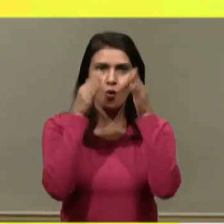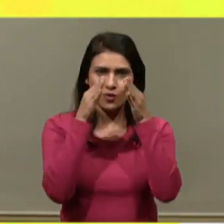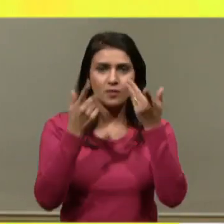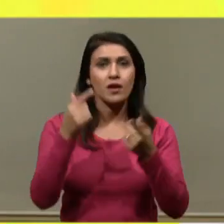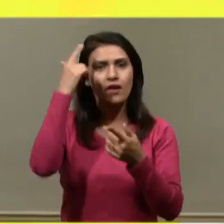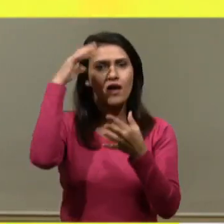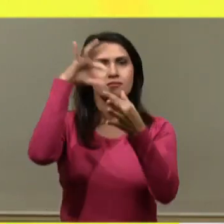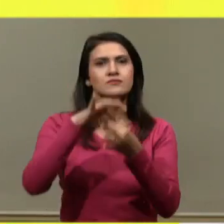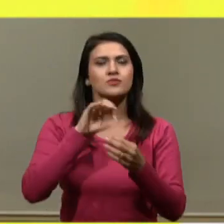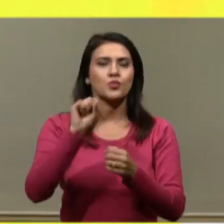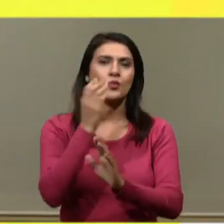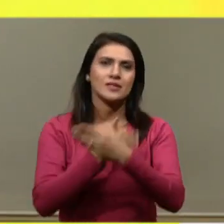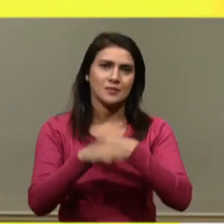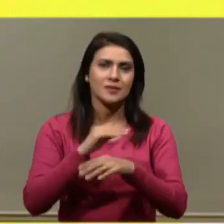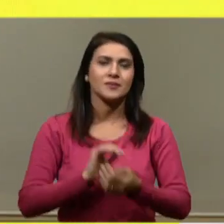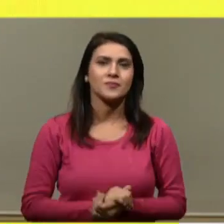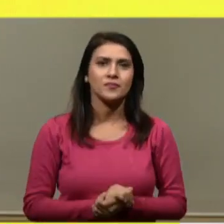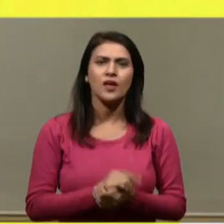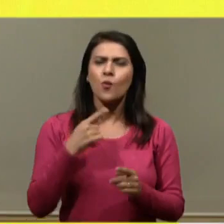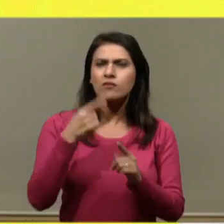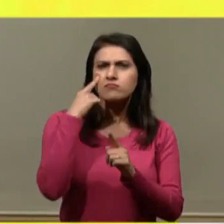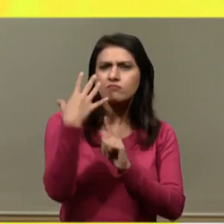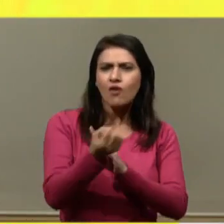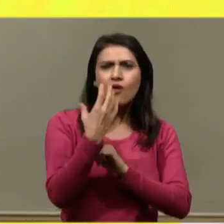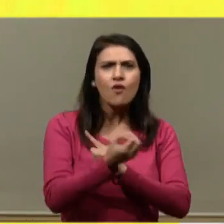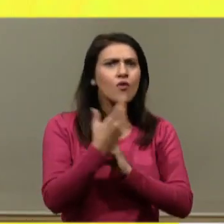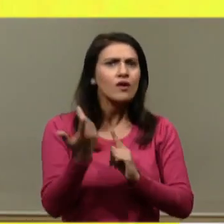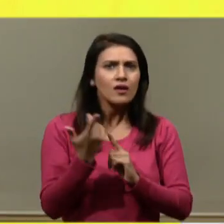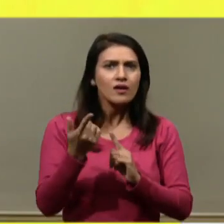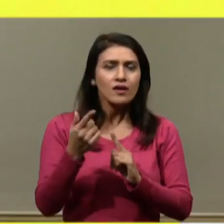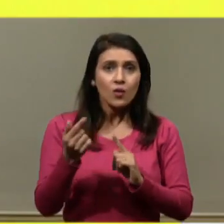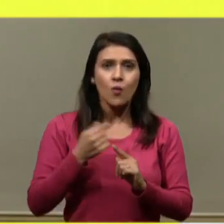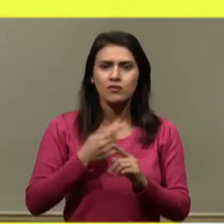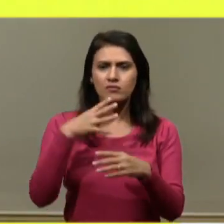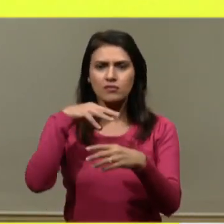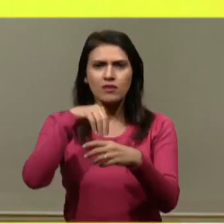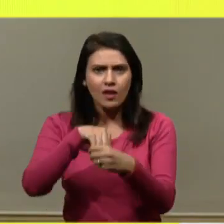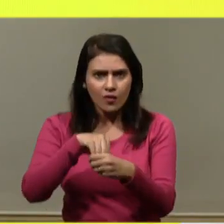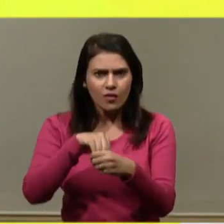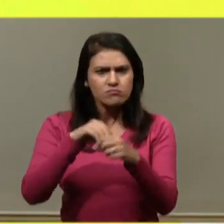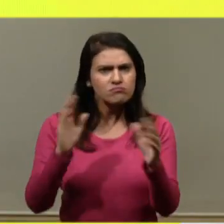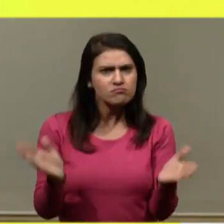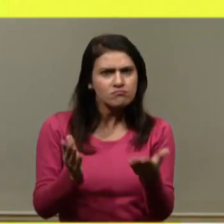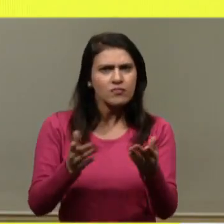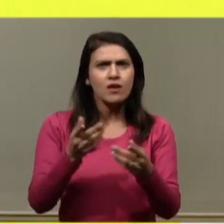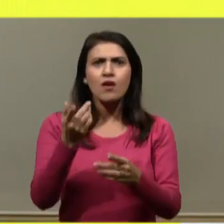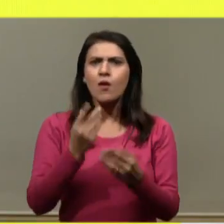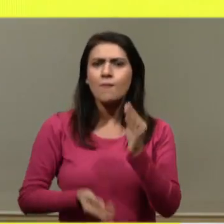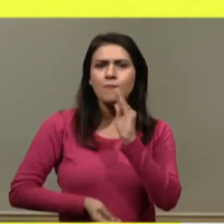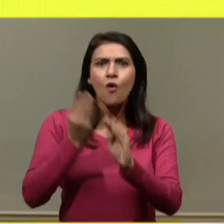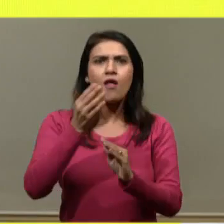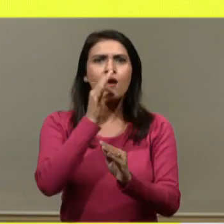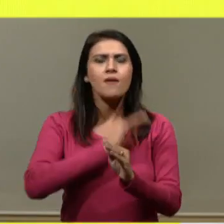neurodiverse disabilities. And what we are finding is that the more we venture into this, the more benefits